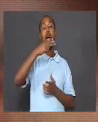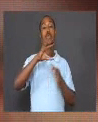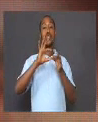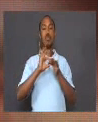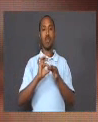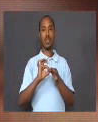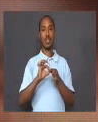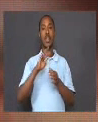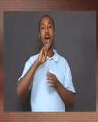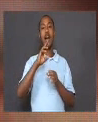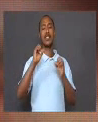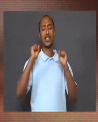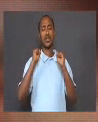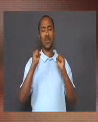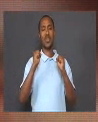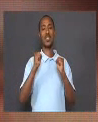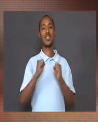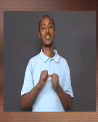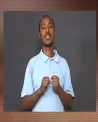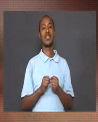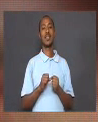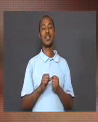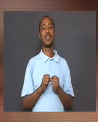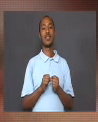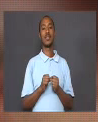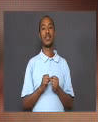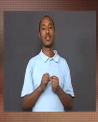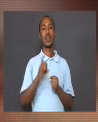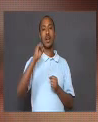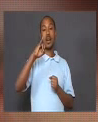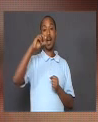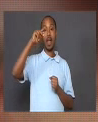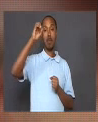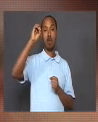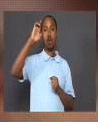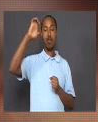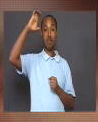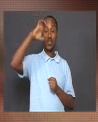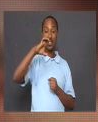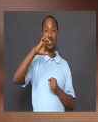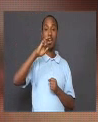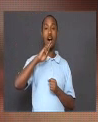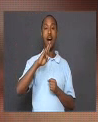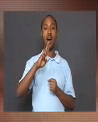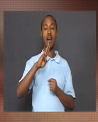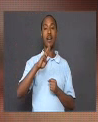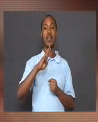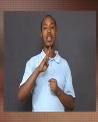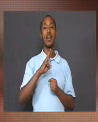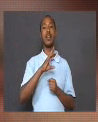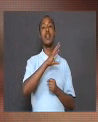Hydrogen bonds are the strongest, then dipole-dipole forces, and